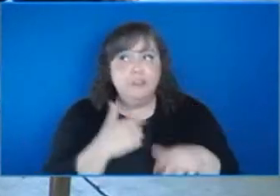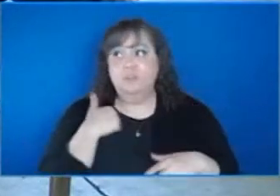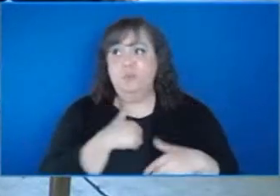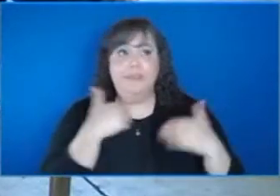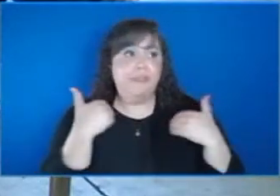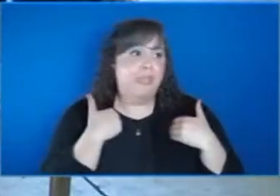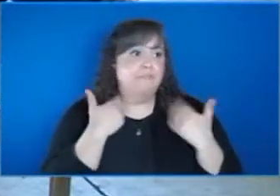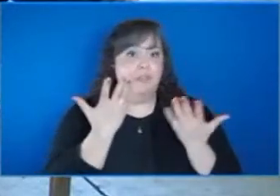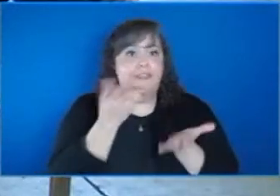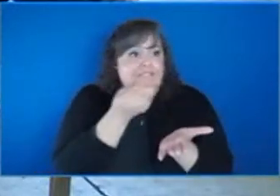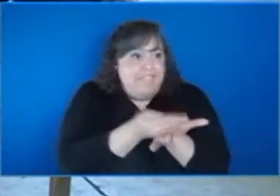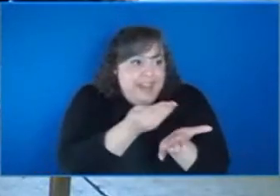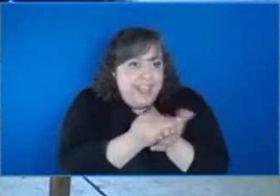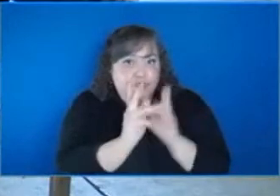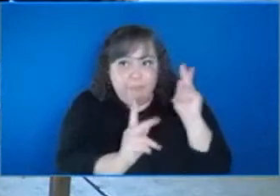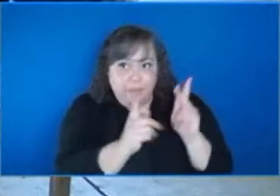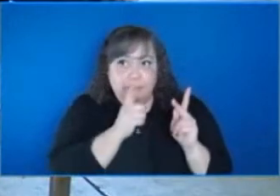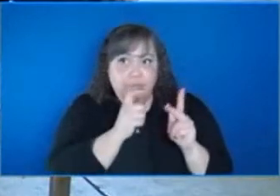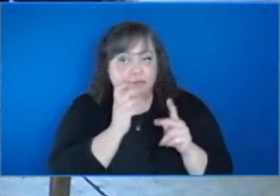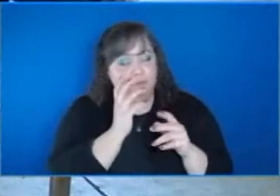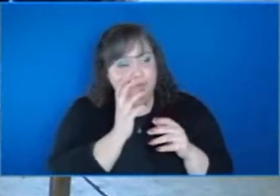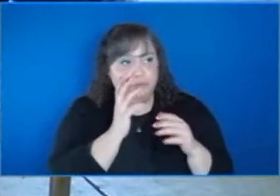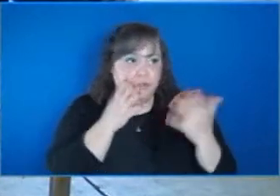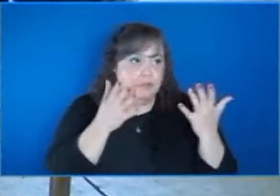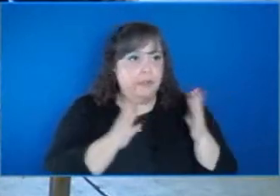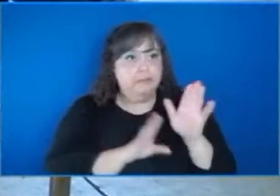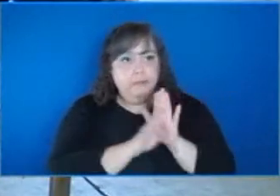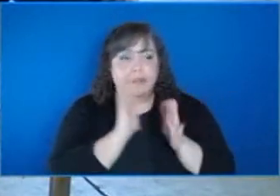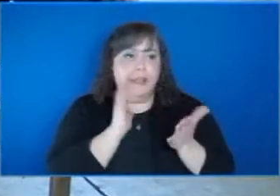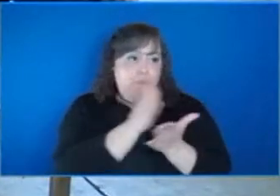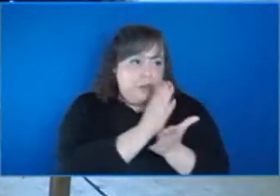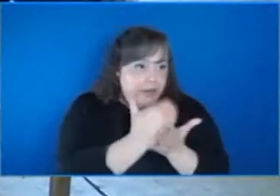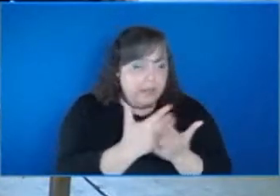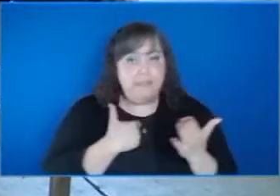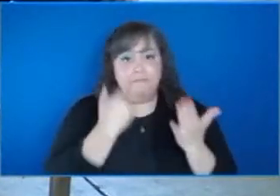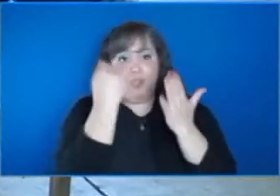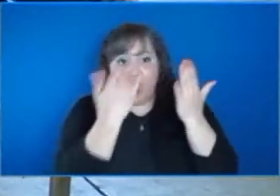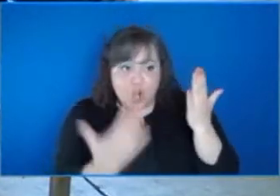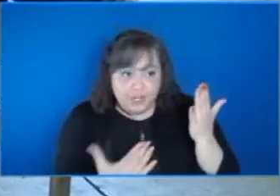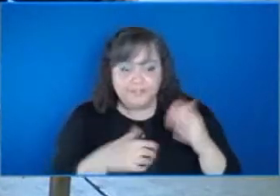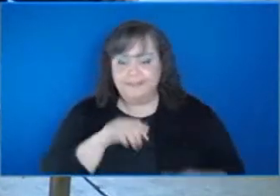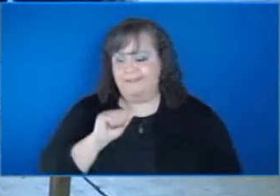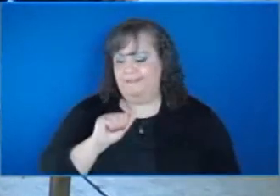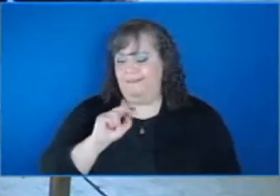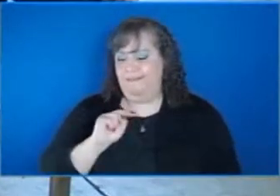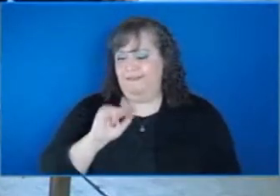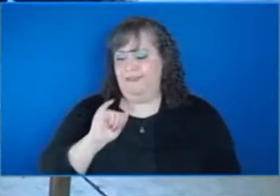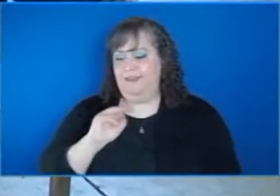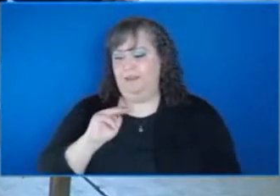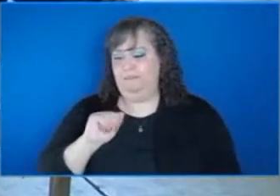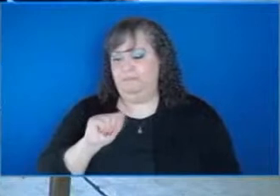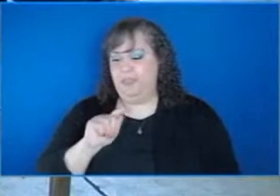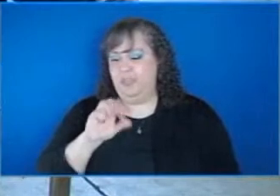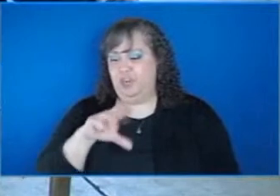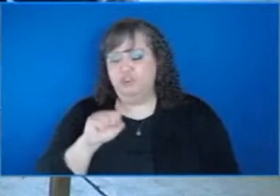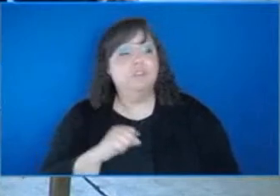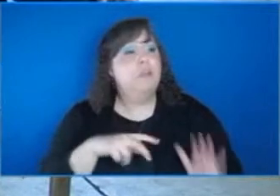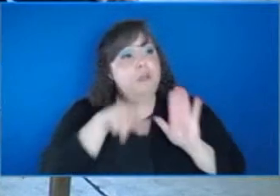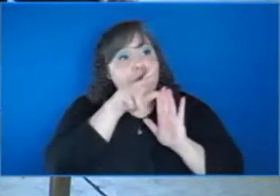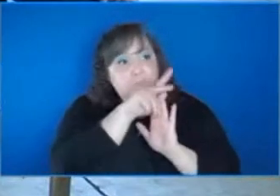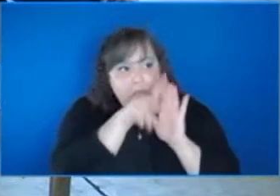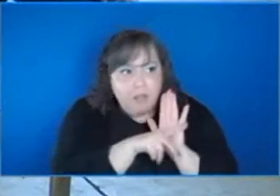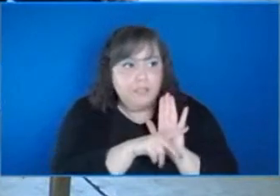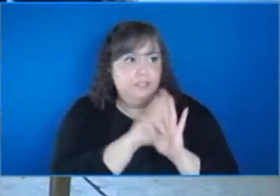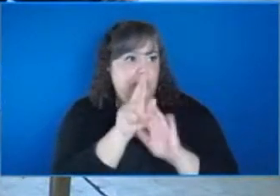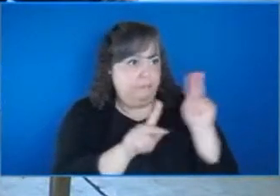communications people, we have artists, we have animators, we have policy people that help us deal and work with